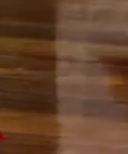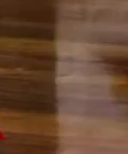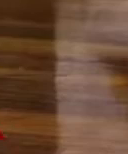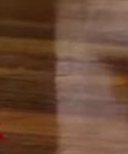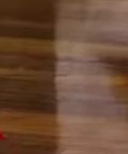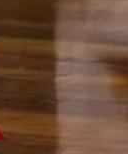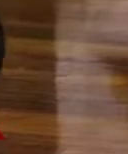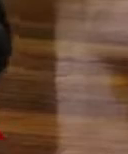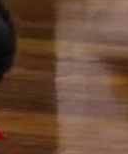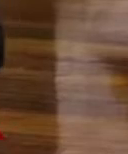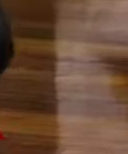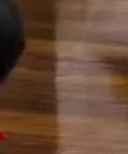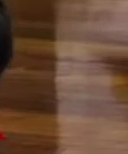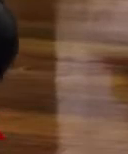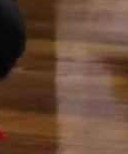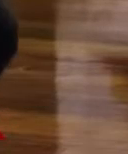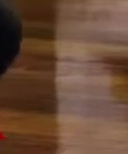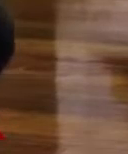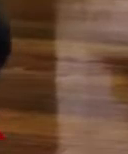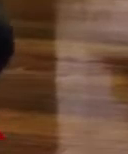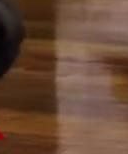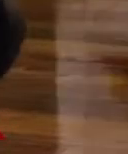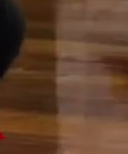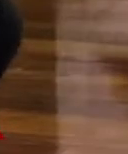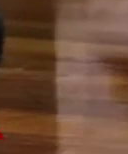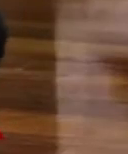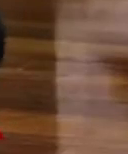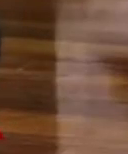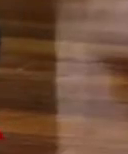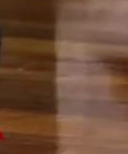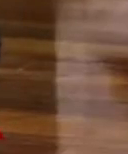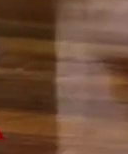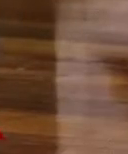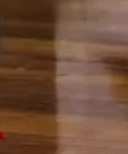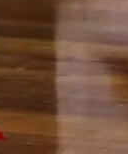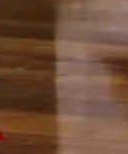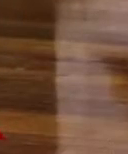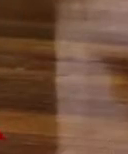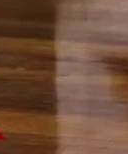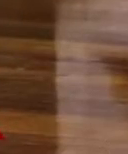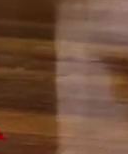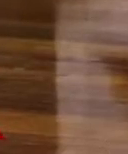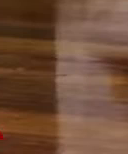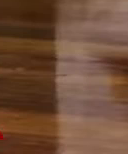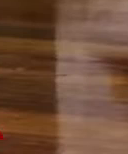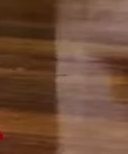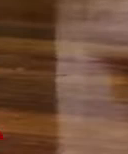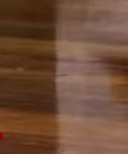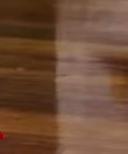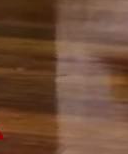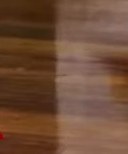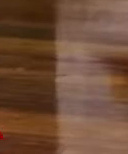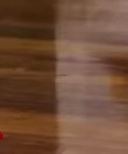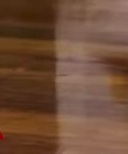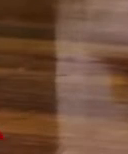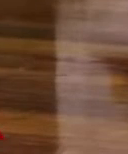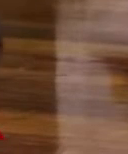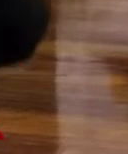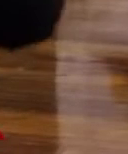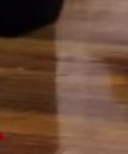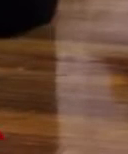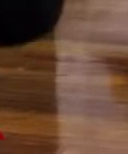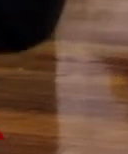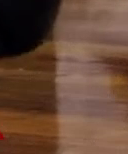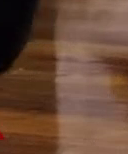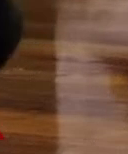tone. Yeah, we've been welcomed, there have been opening remarks, we've been acknowledged, but now we're going to be given how